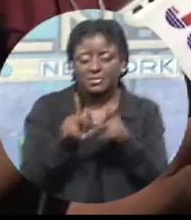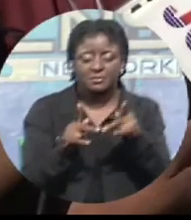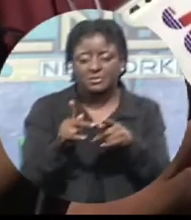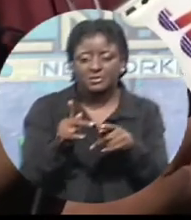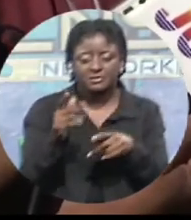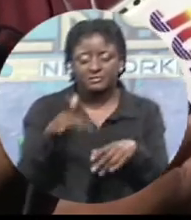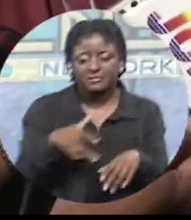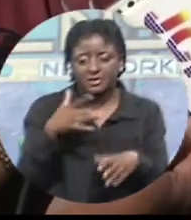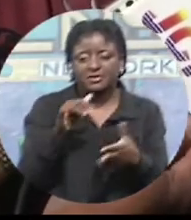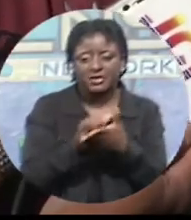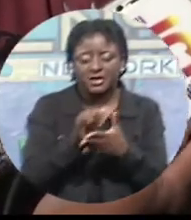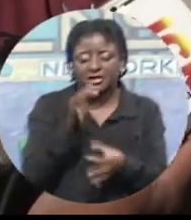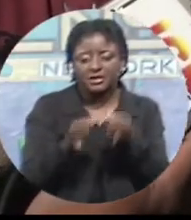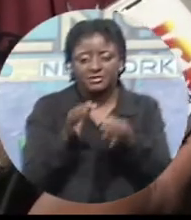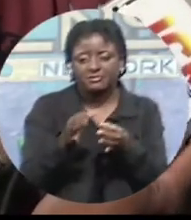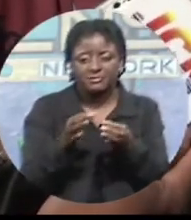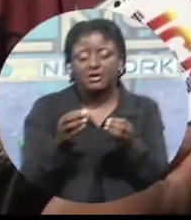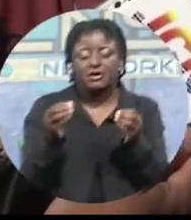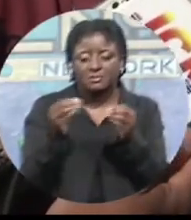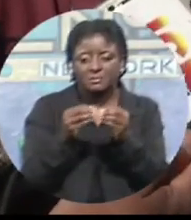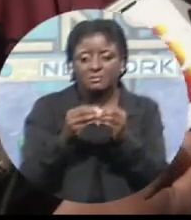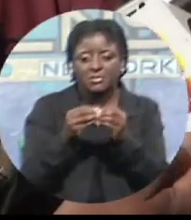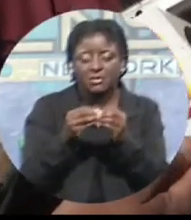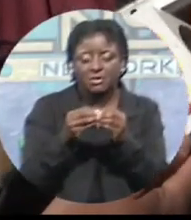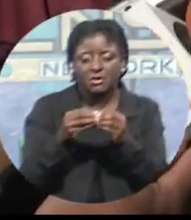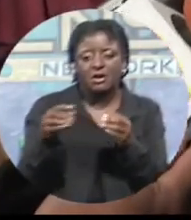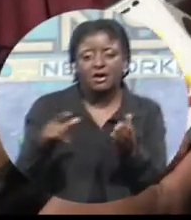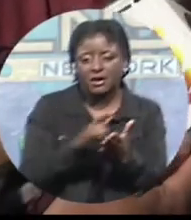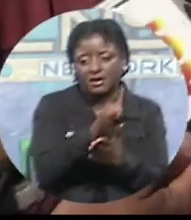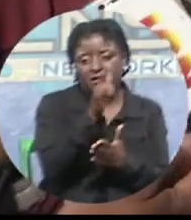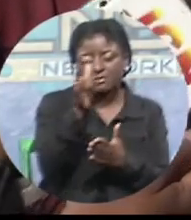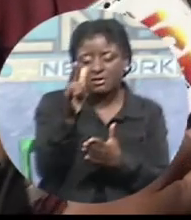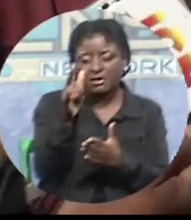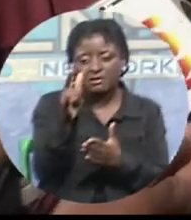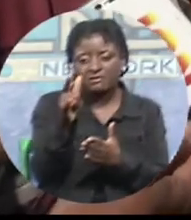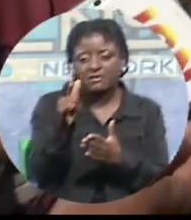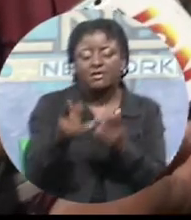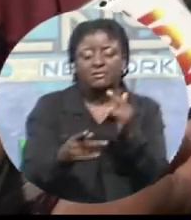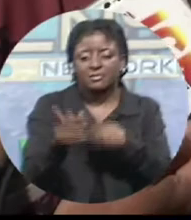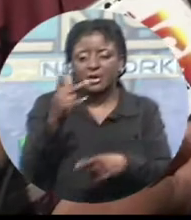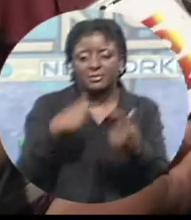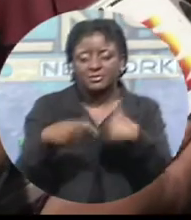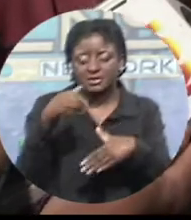accommodate larger numbers, that's going to bring some real economic activity to Mayaguana. It's going